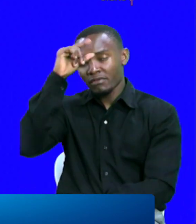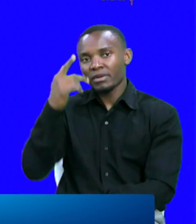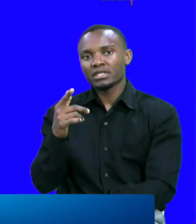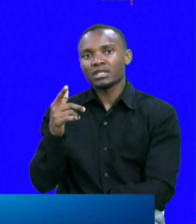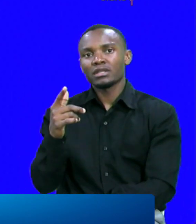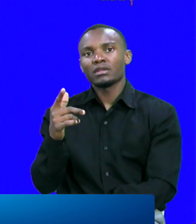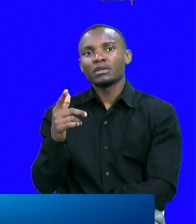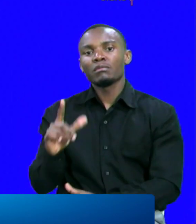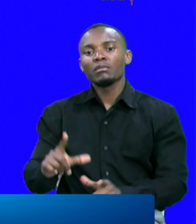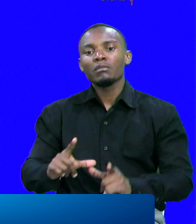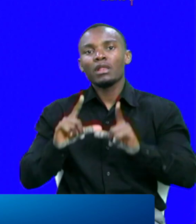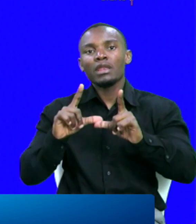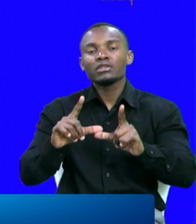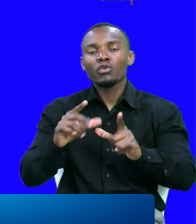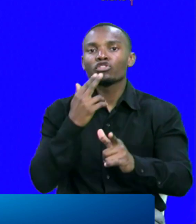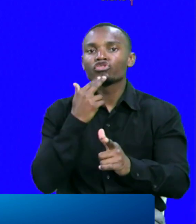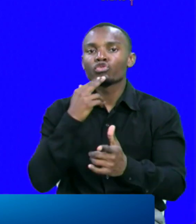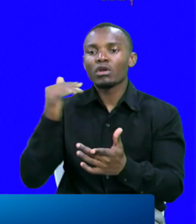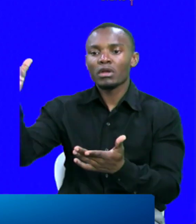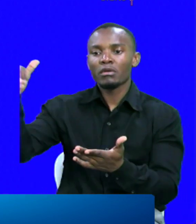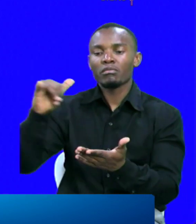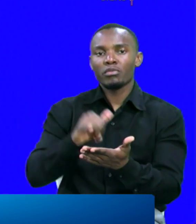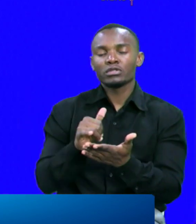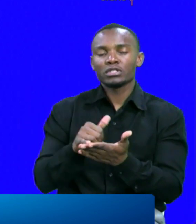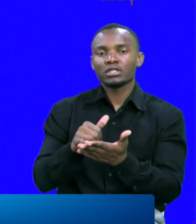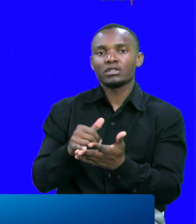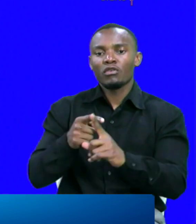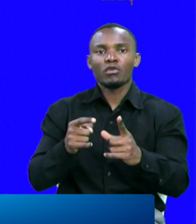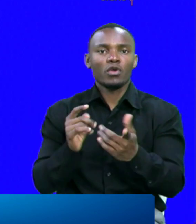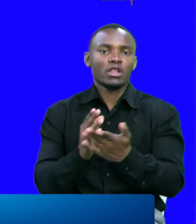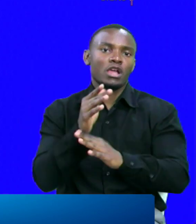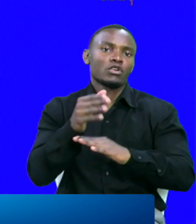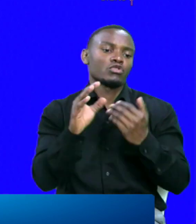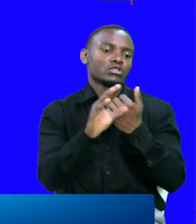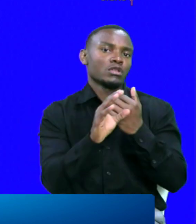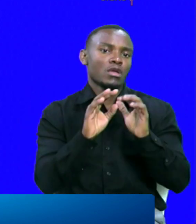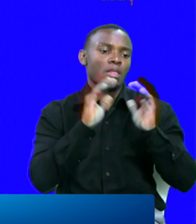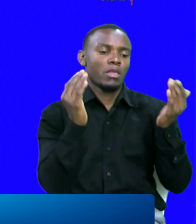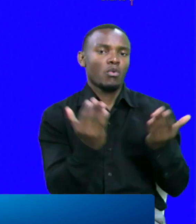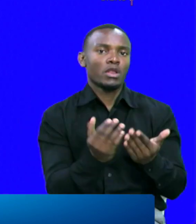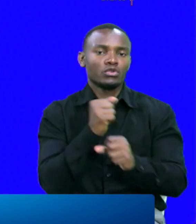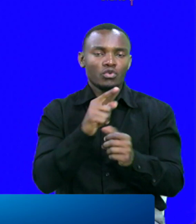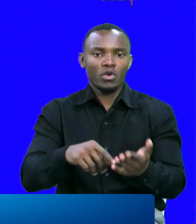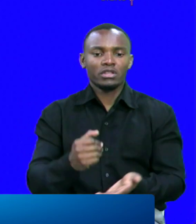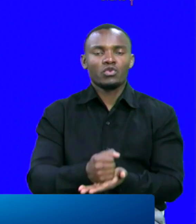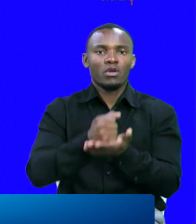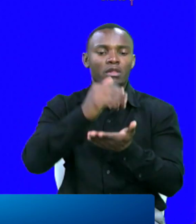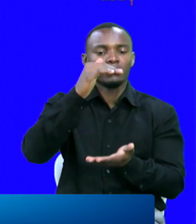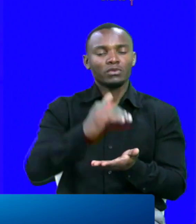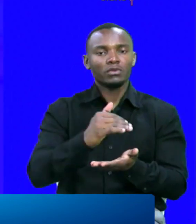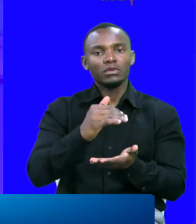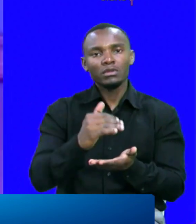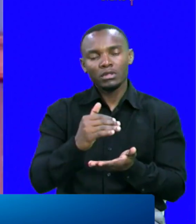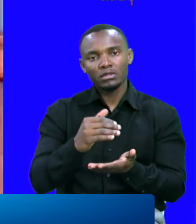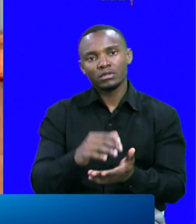that has pushed prices to an all-time high. President William Ruto says that the government has licensed sugar importers to